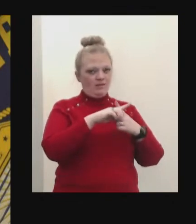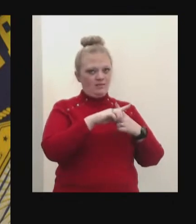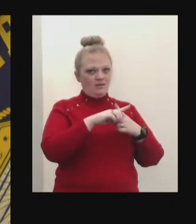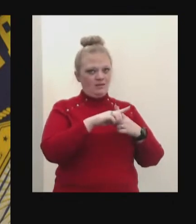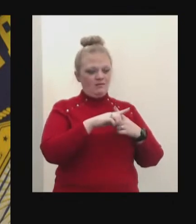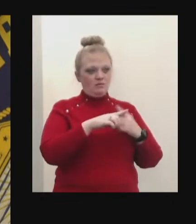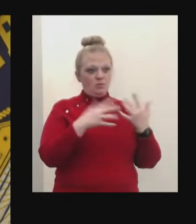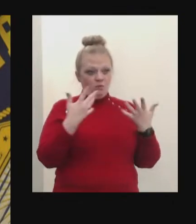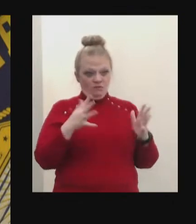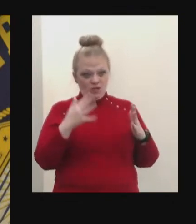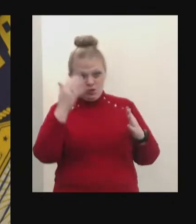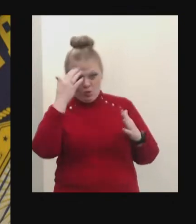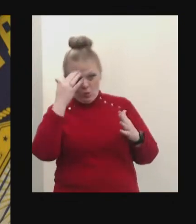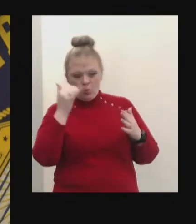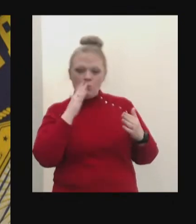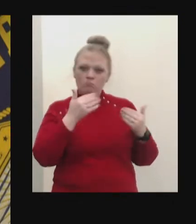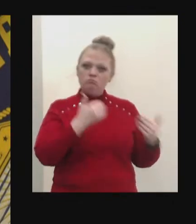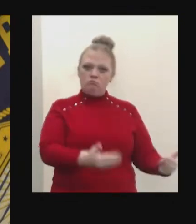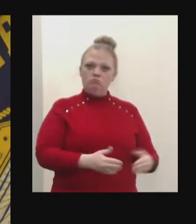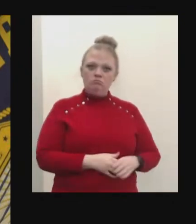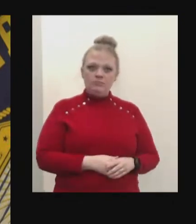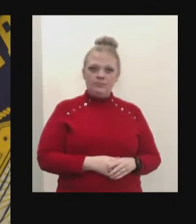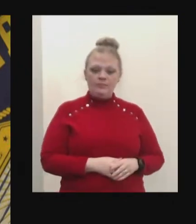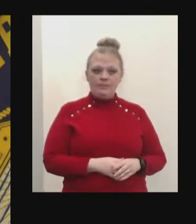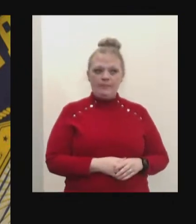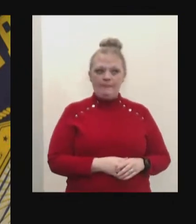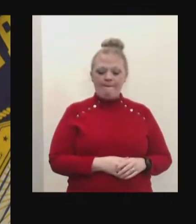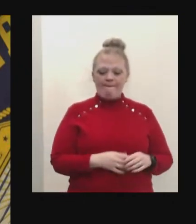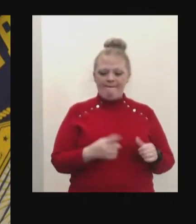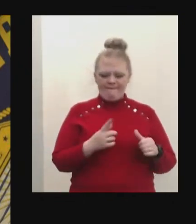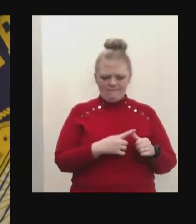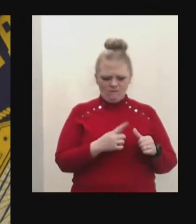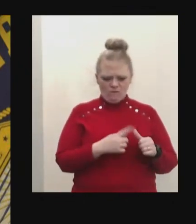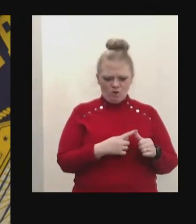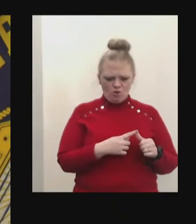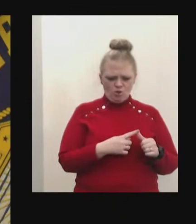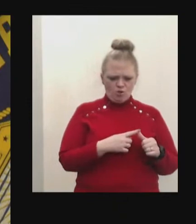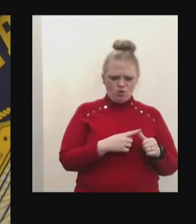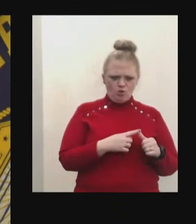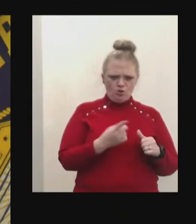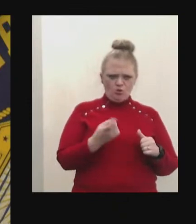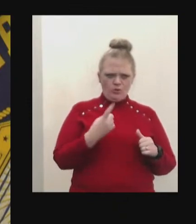that. The first question was in regards to, if you remind me?